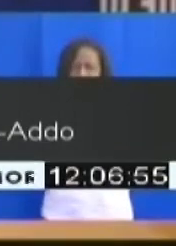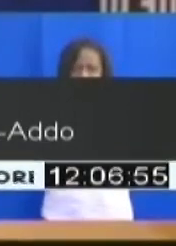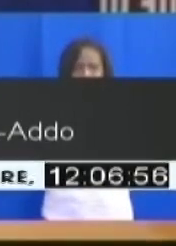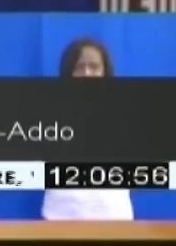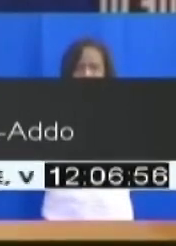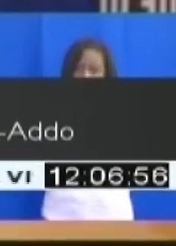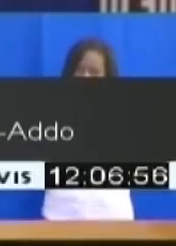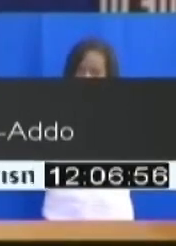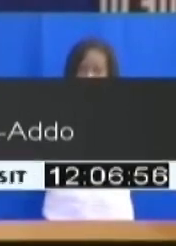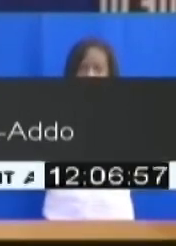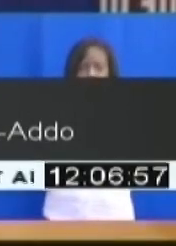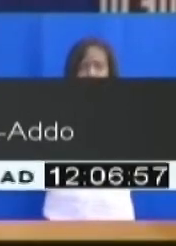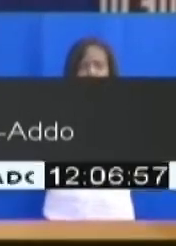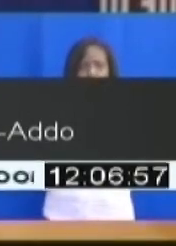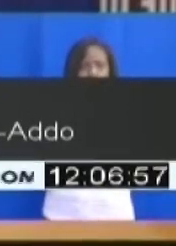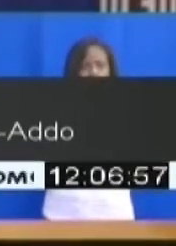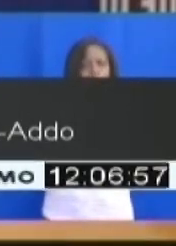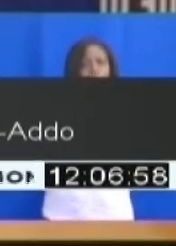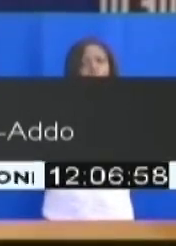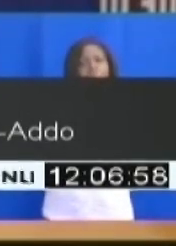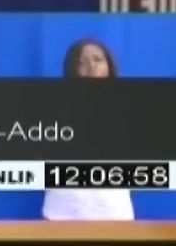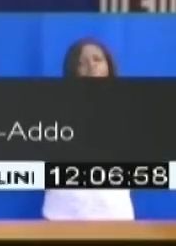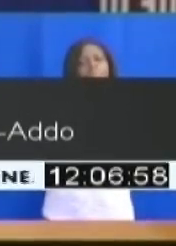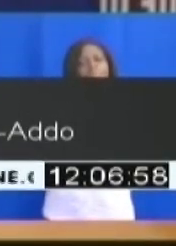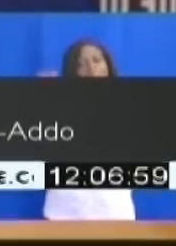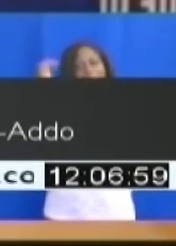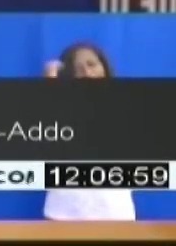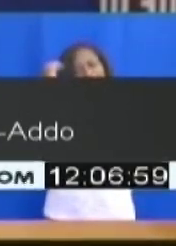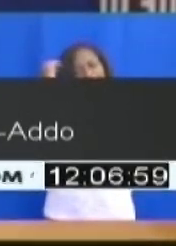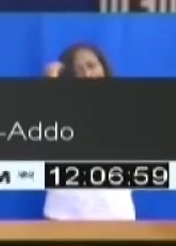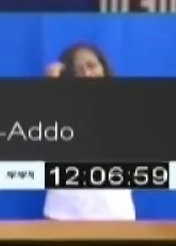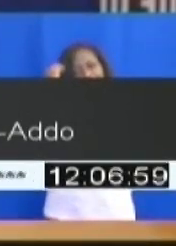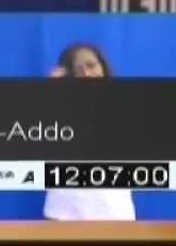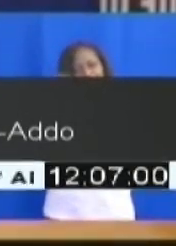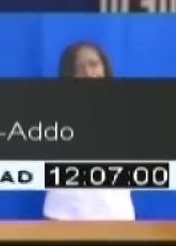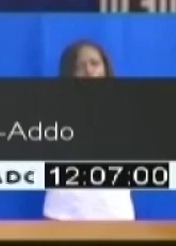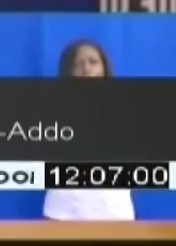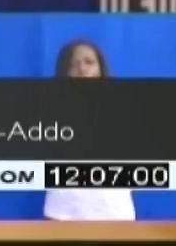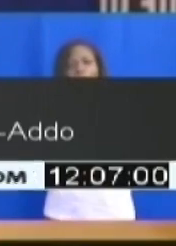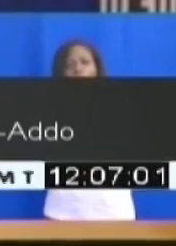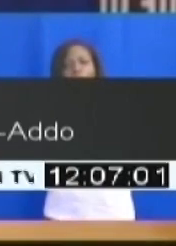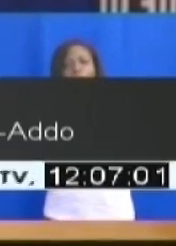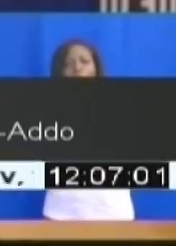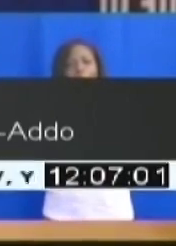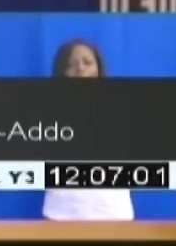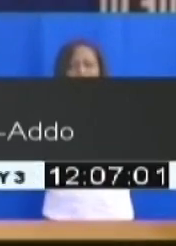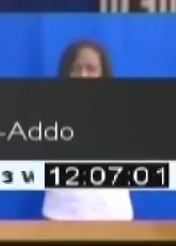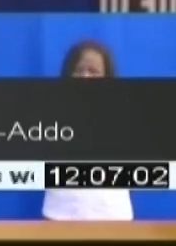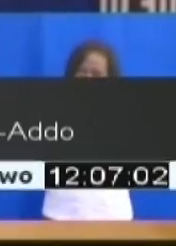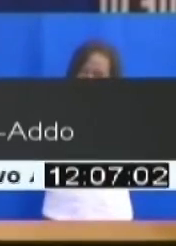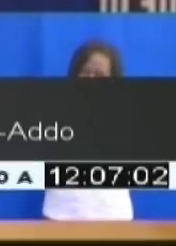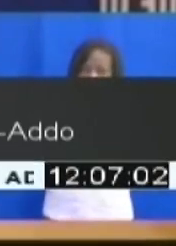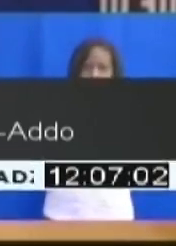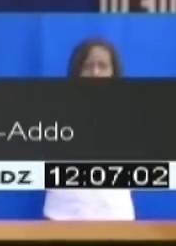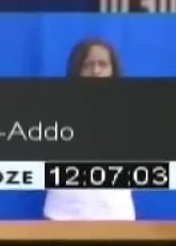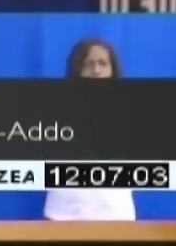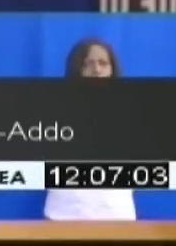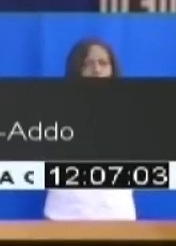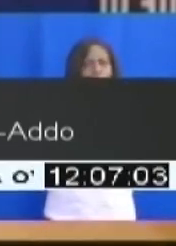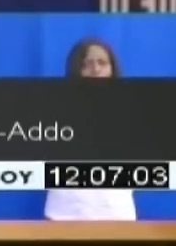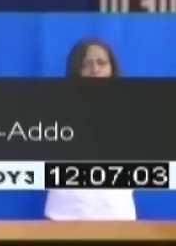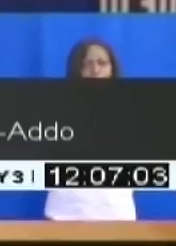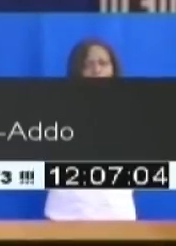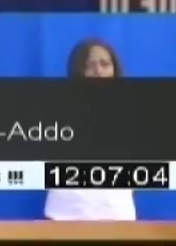Omanpanyini adodan kwa ekufuado e de sansemi tudwa e wa bra wo ne ganafo enya nketa hudie e bra etoso du ba ko so na wo kire mu se